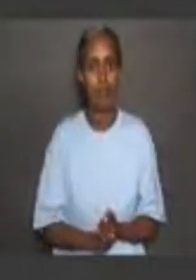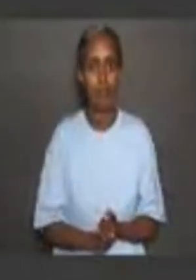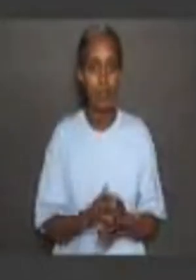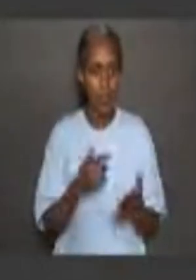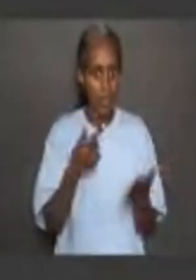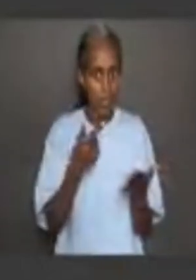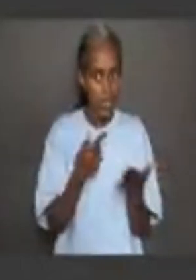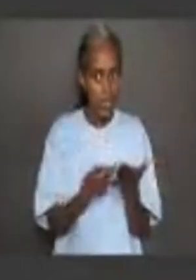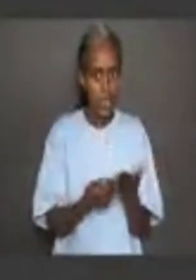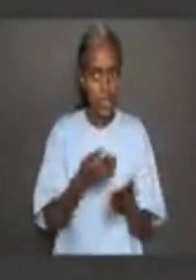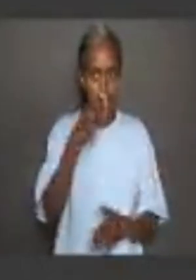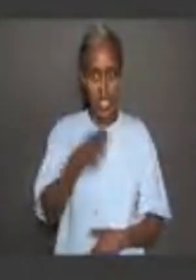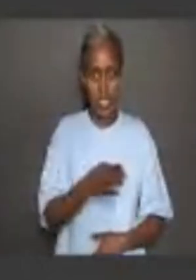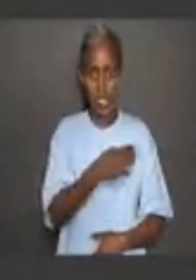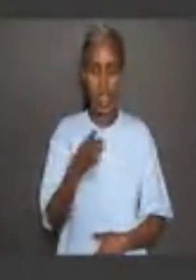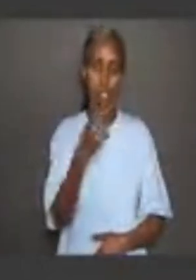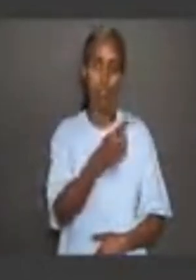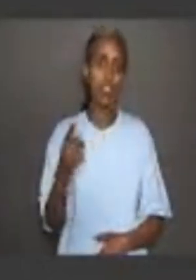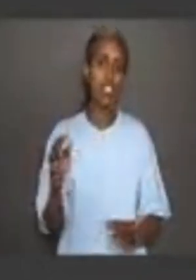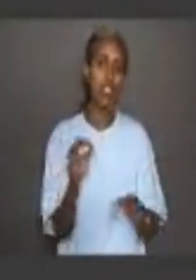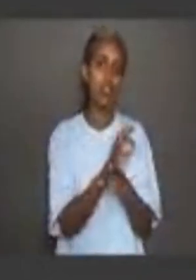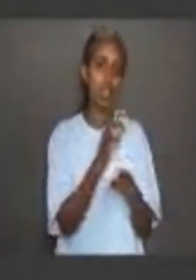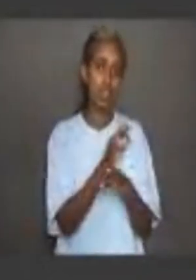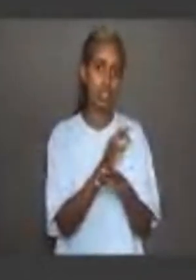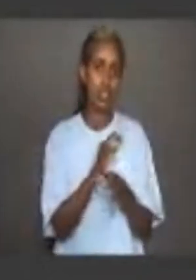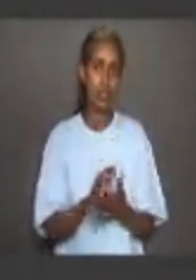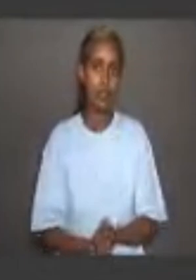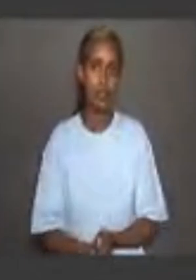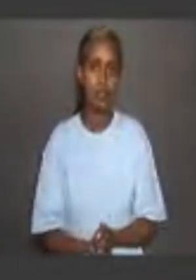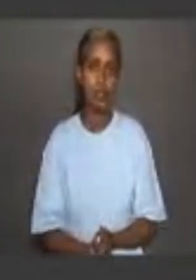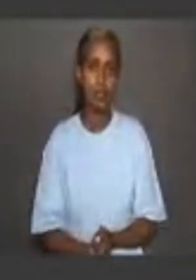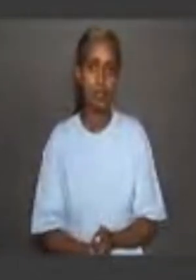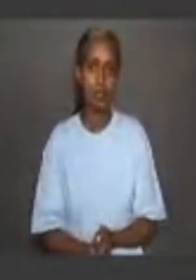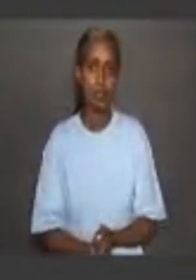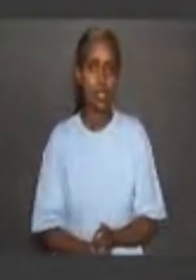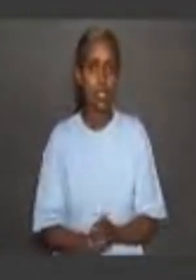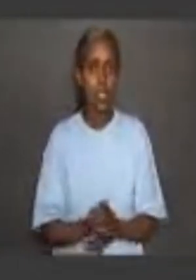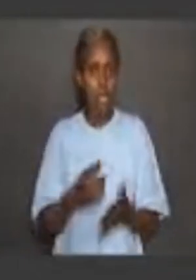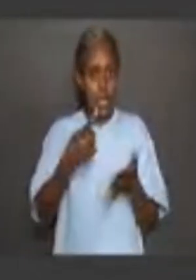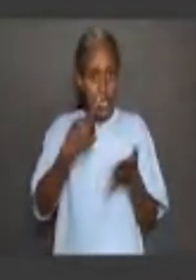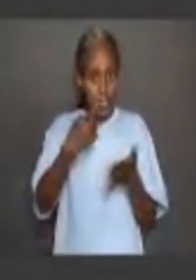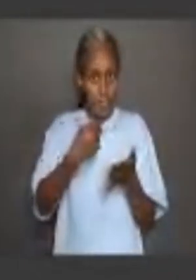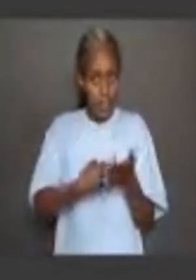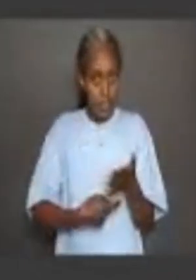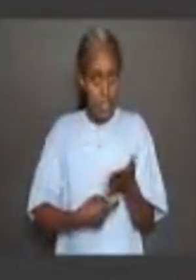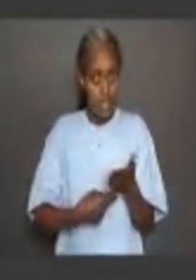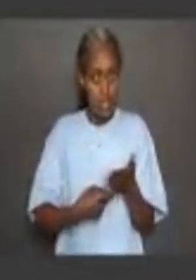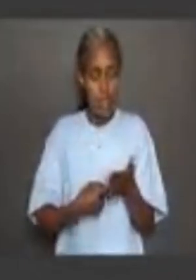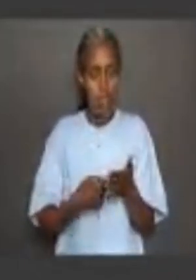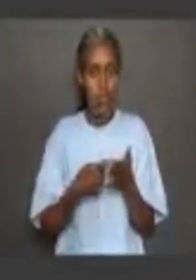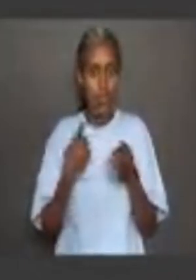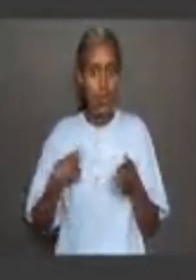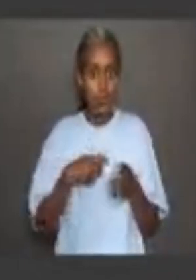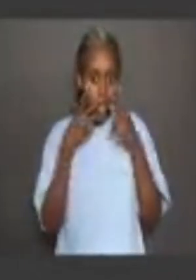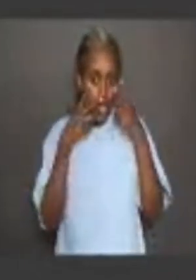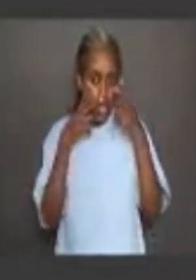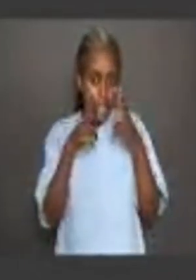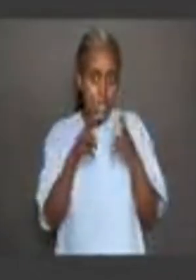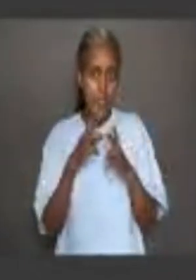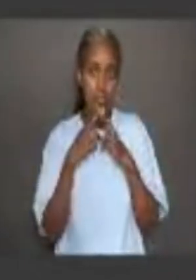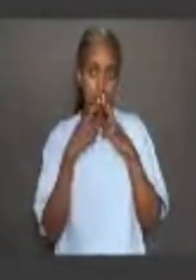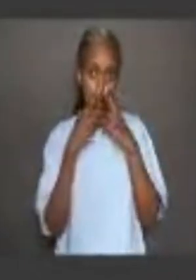Here is the graph of each function. As a result, we can see the